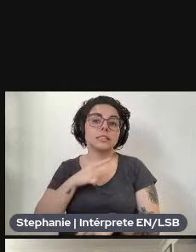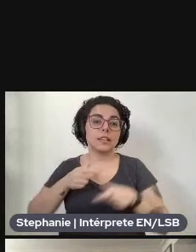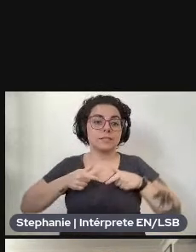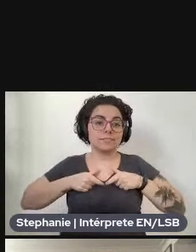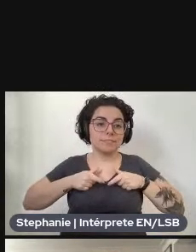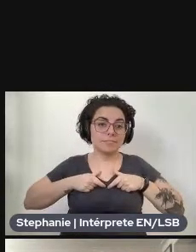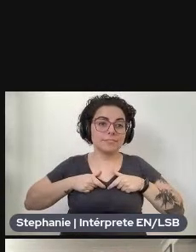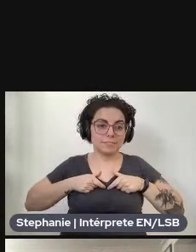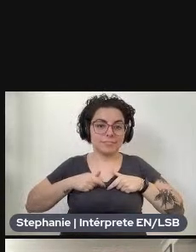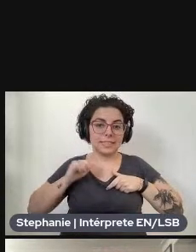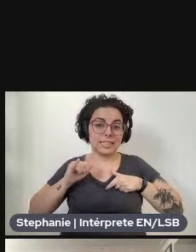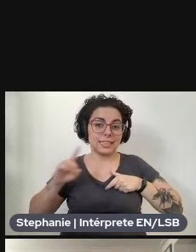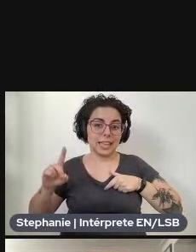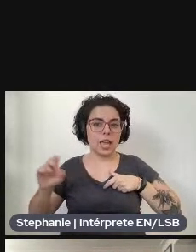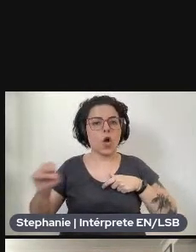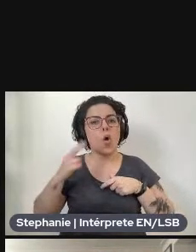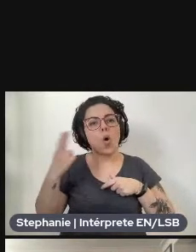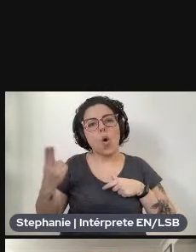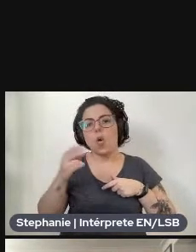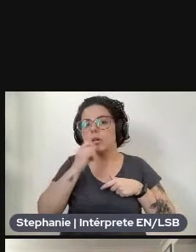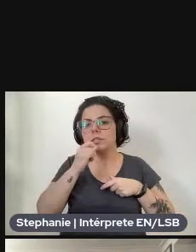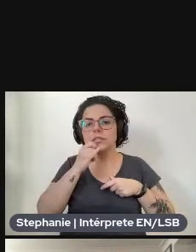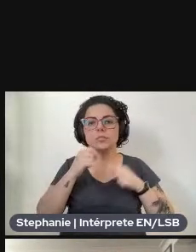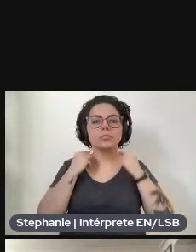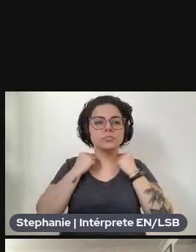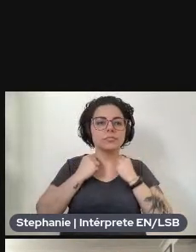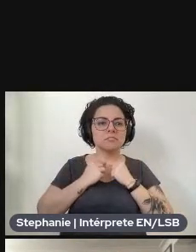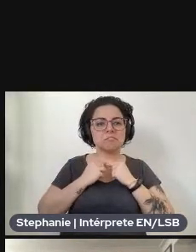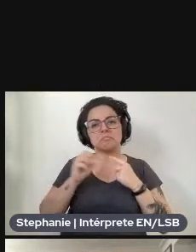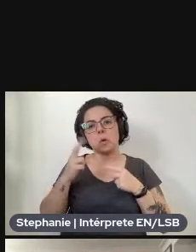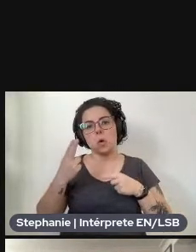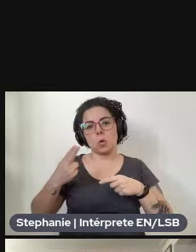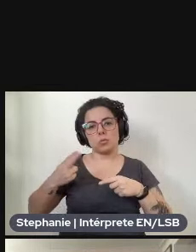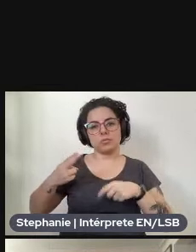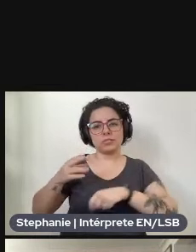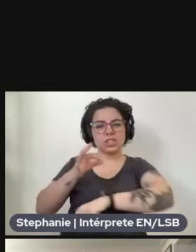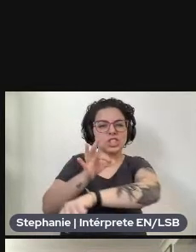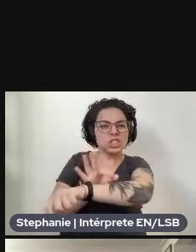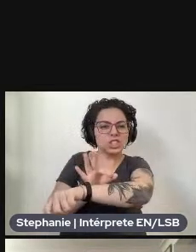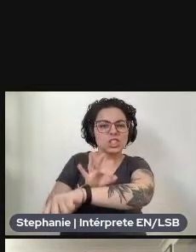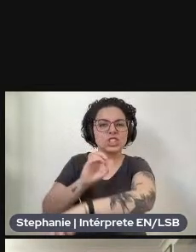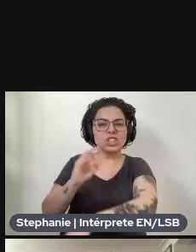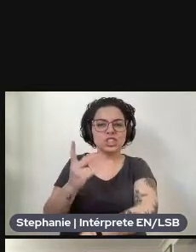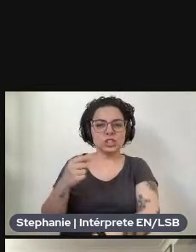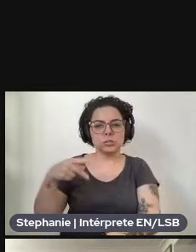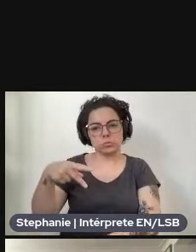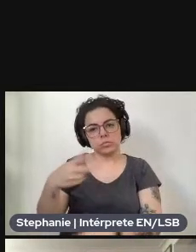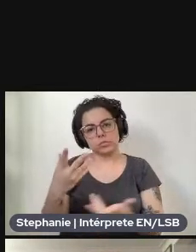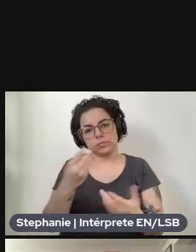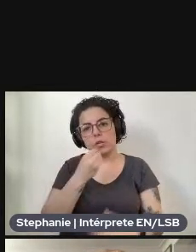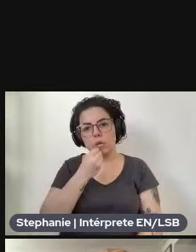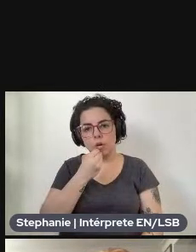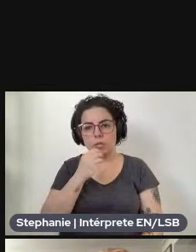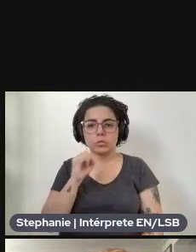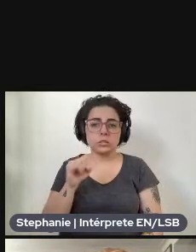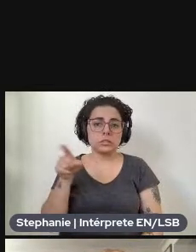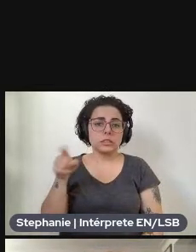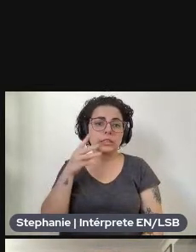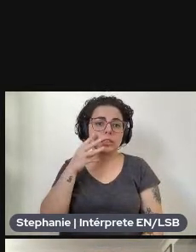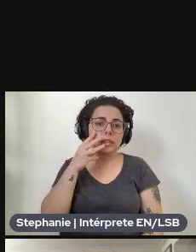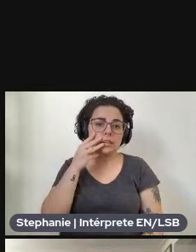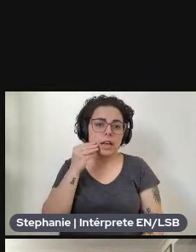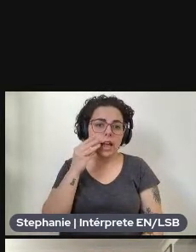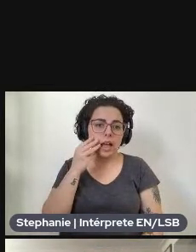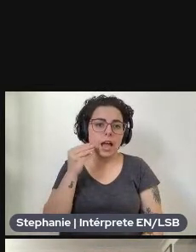help identify your cat. You can also save costs and help your cat by having it